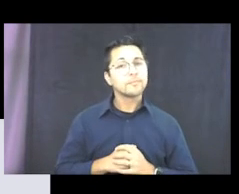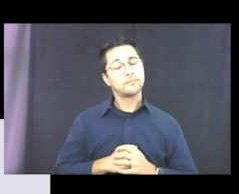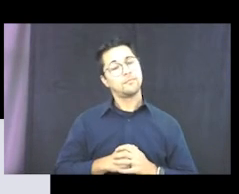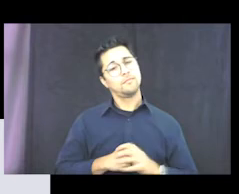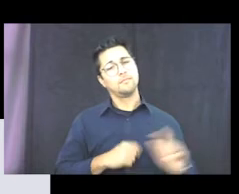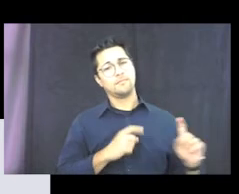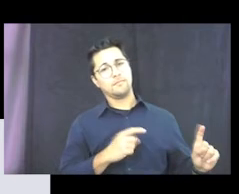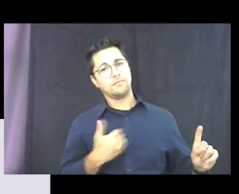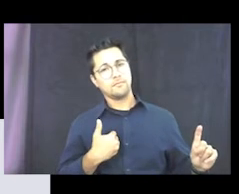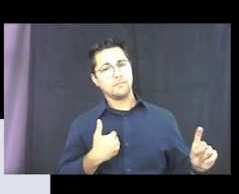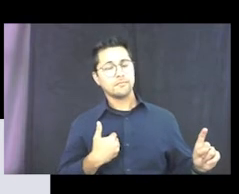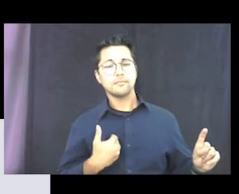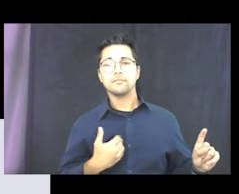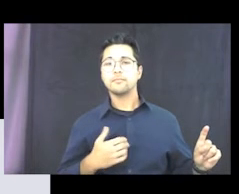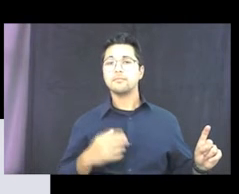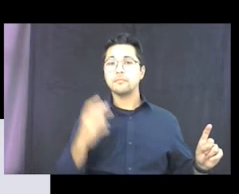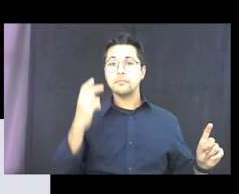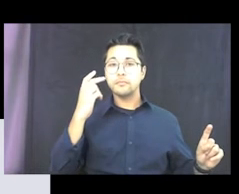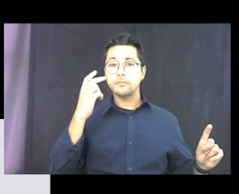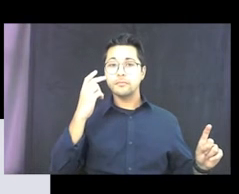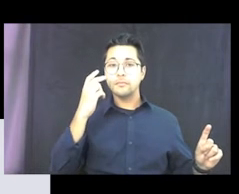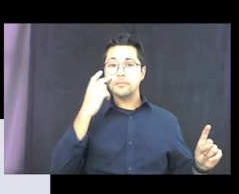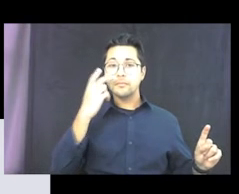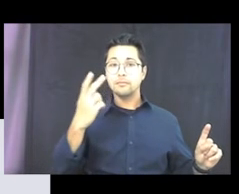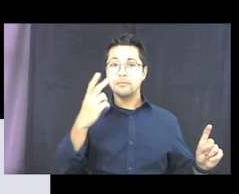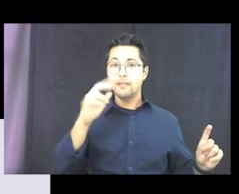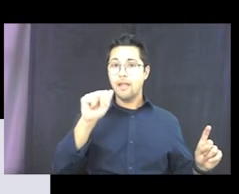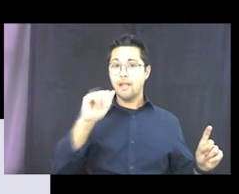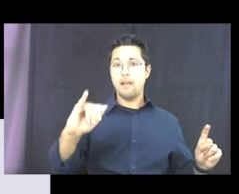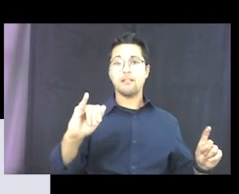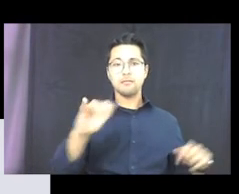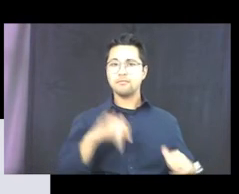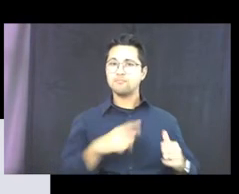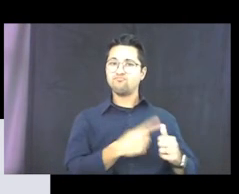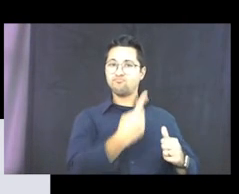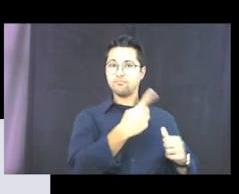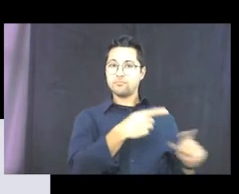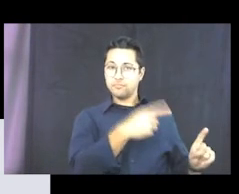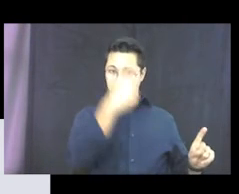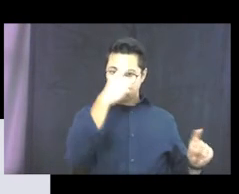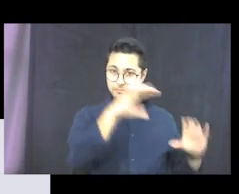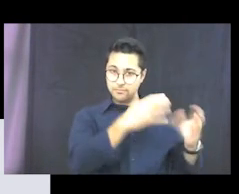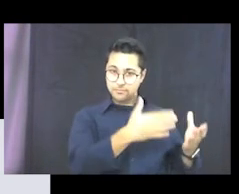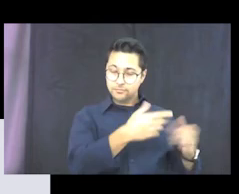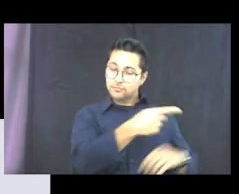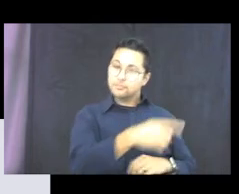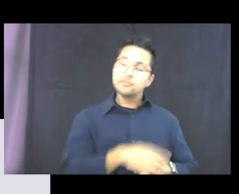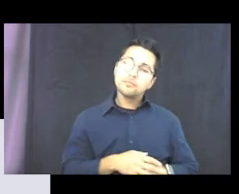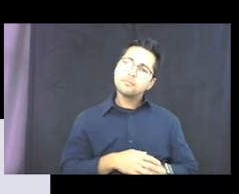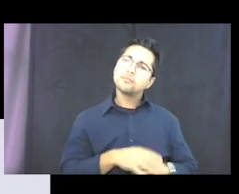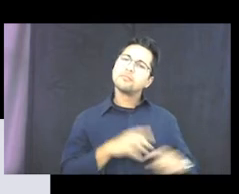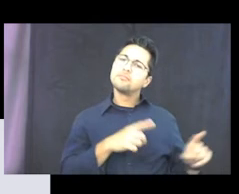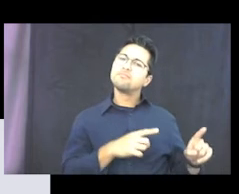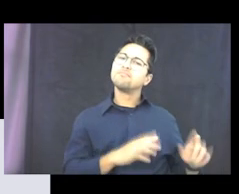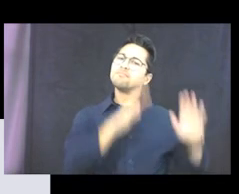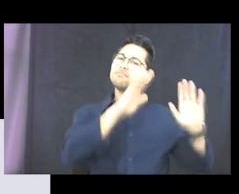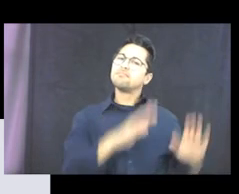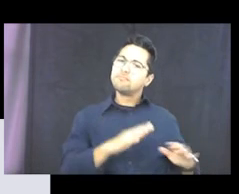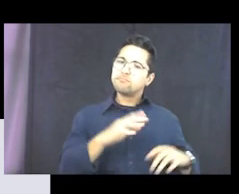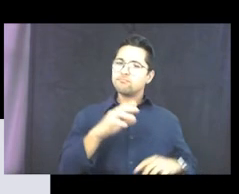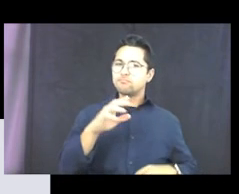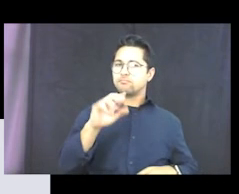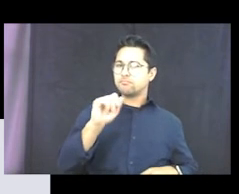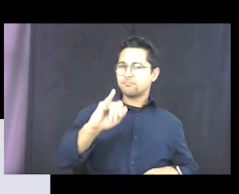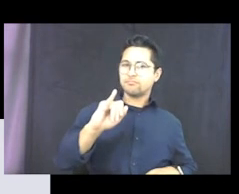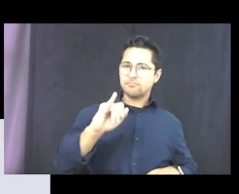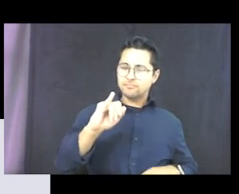Here we have Seeing AI is our first one in this category. This is a great artificial